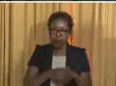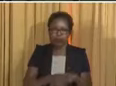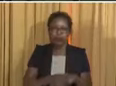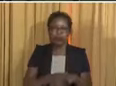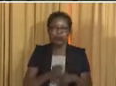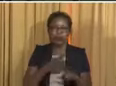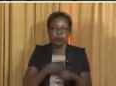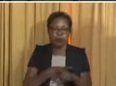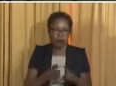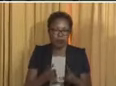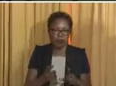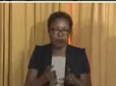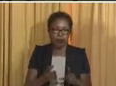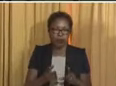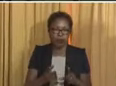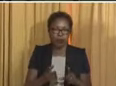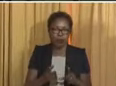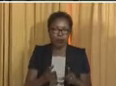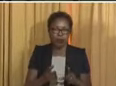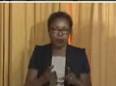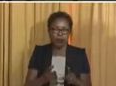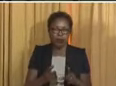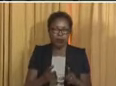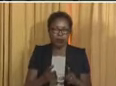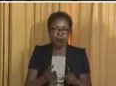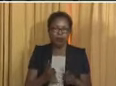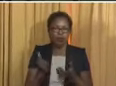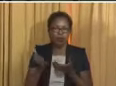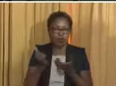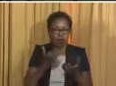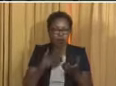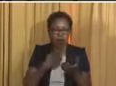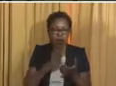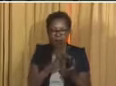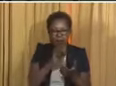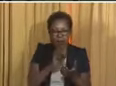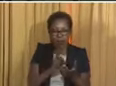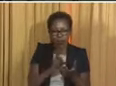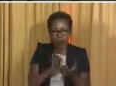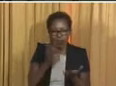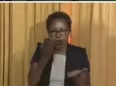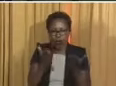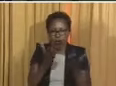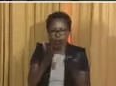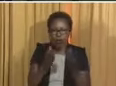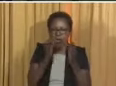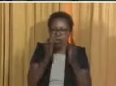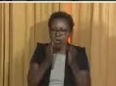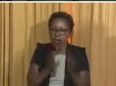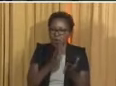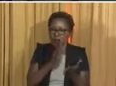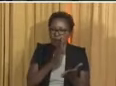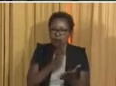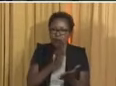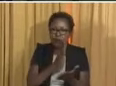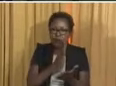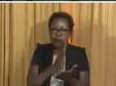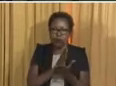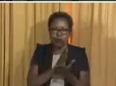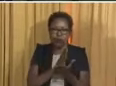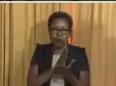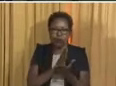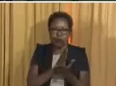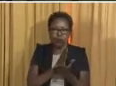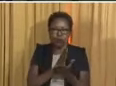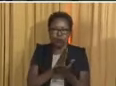However, there needs to be a test to assess whether indeed, despite the lack